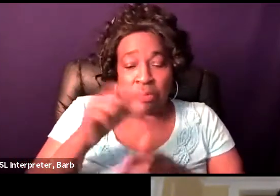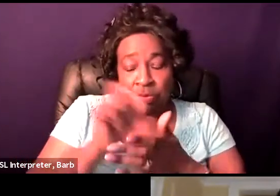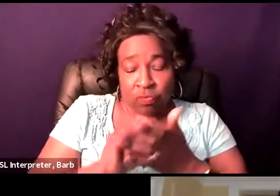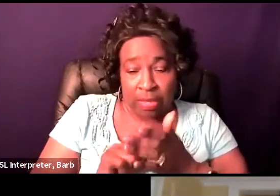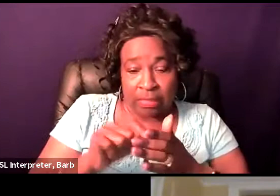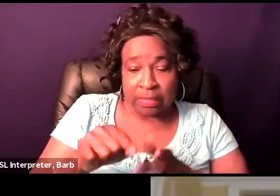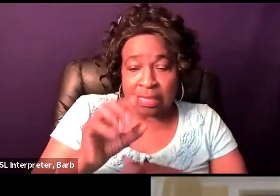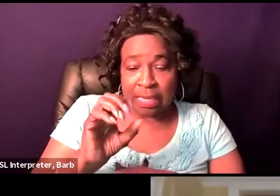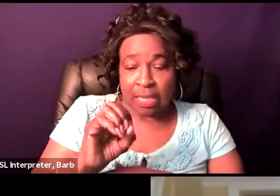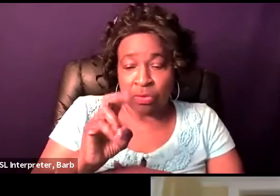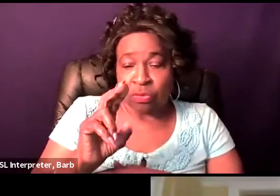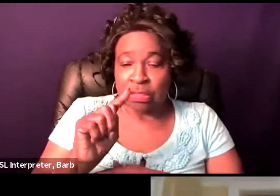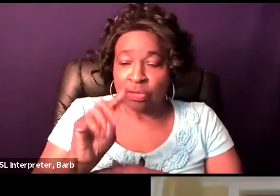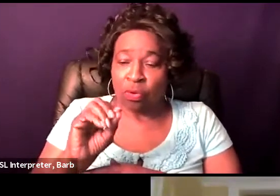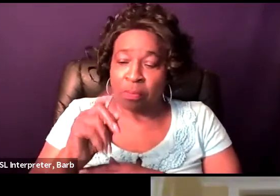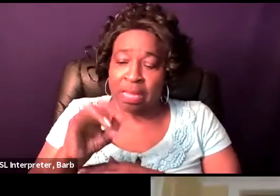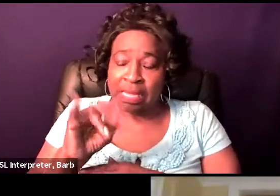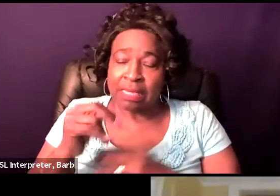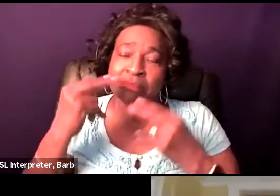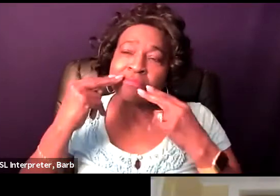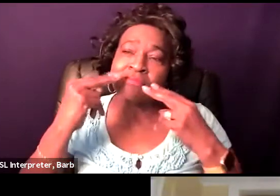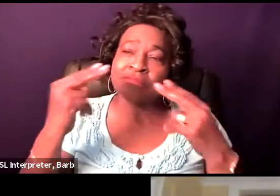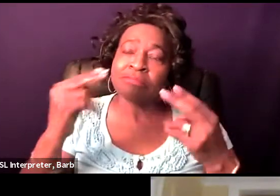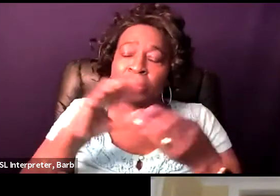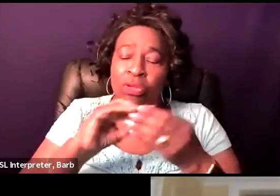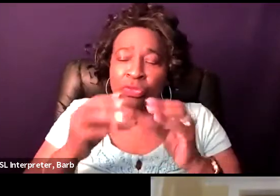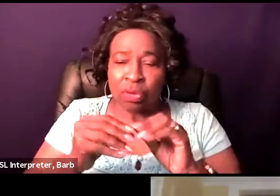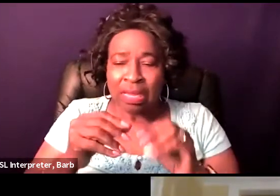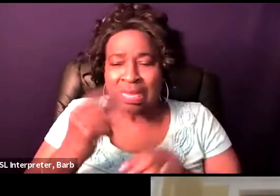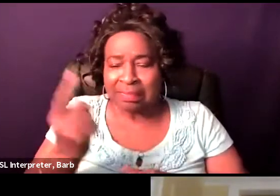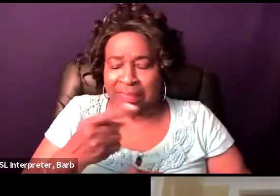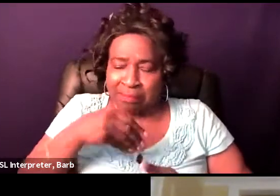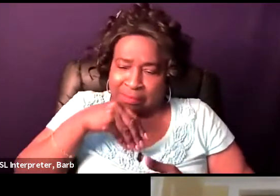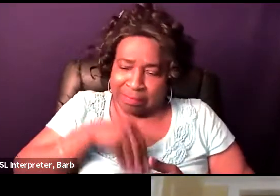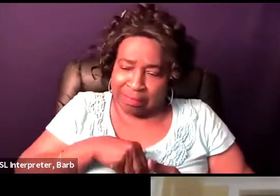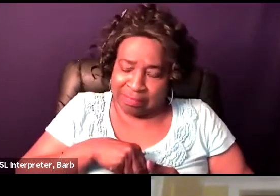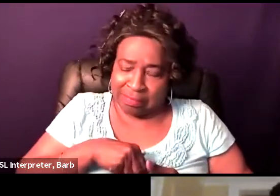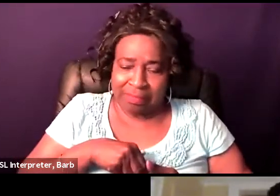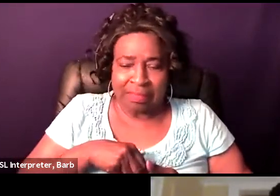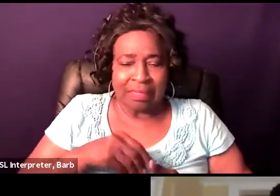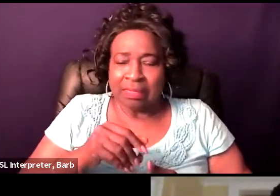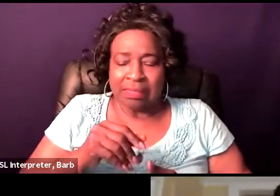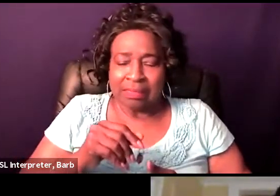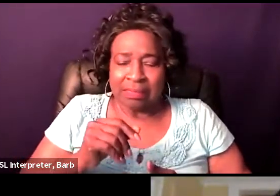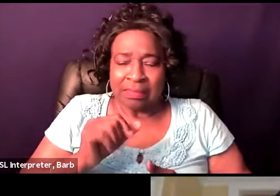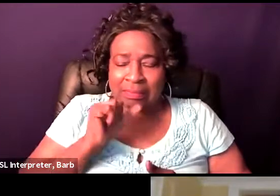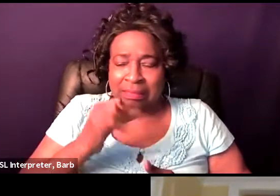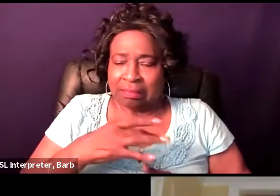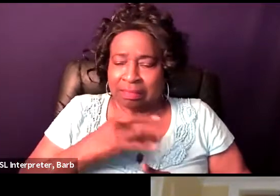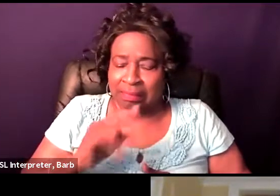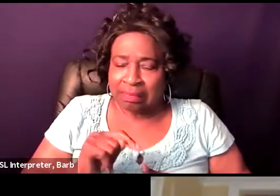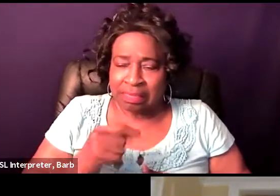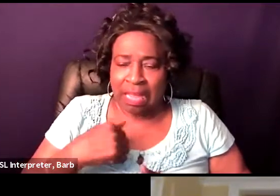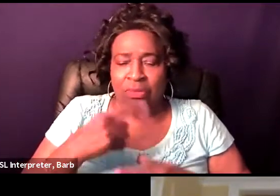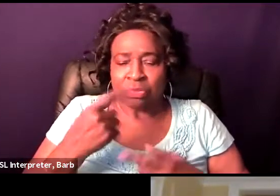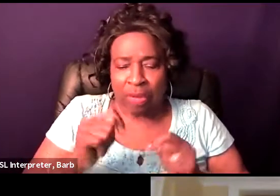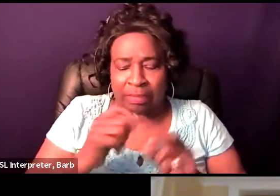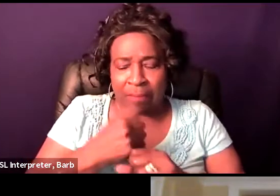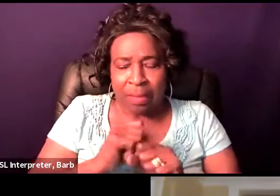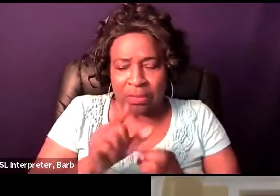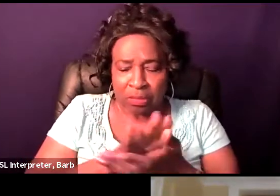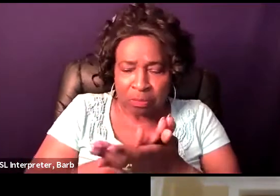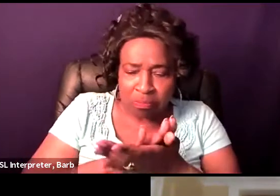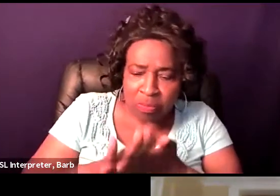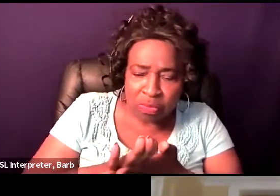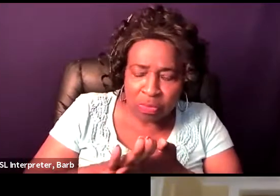story, and something in me just, it wasn't sitting right, like just making it a pure like utopia, like, yay,